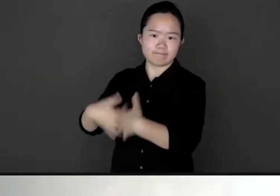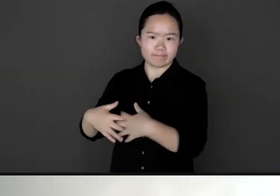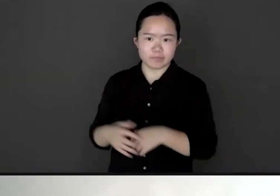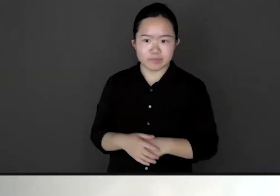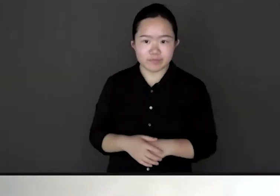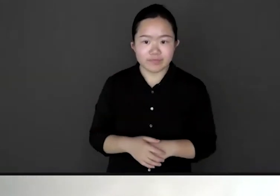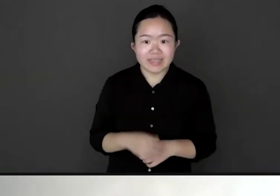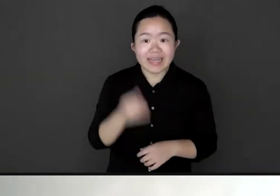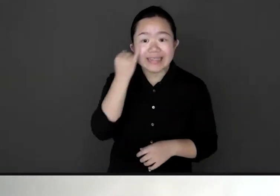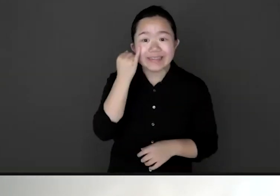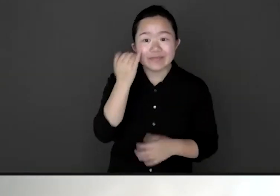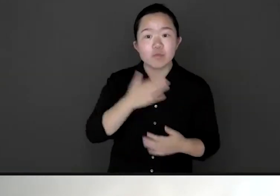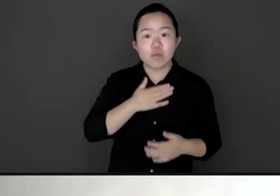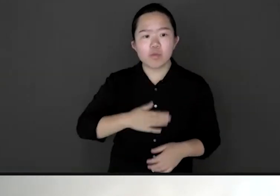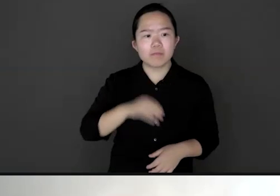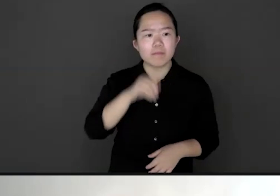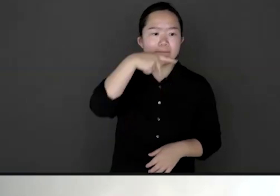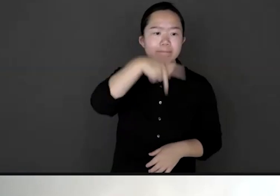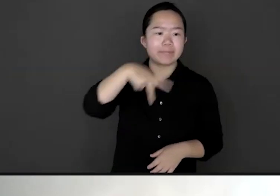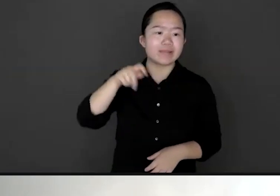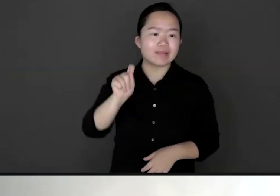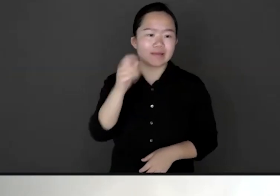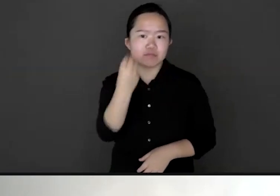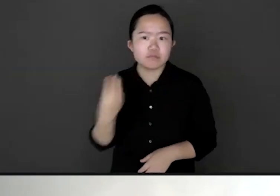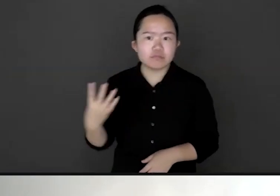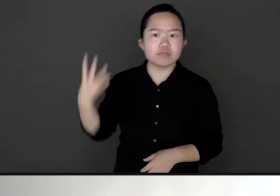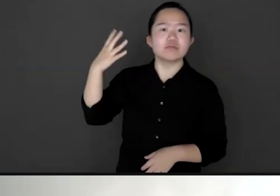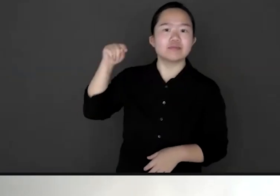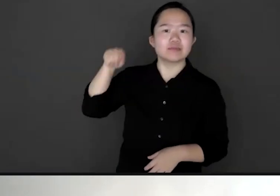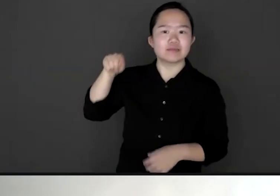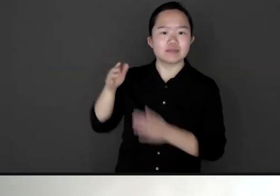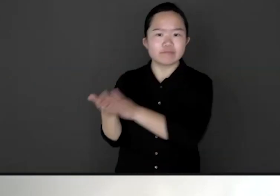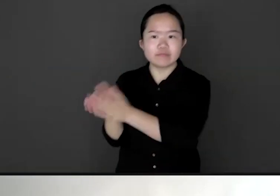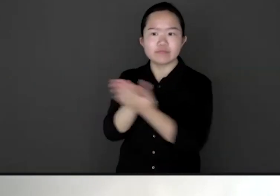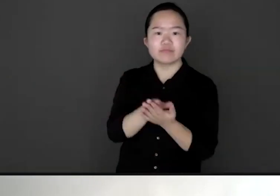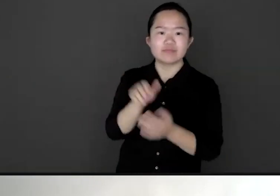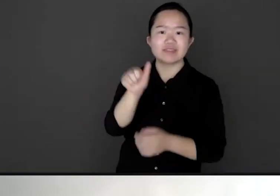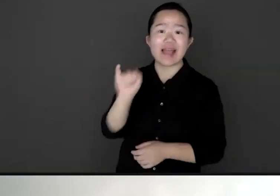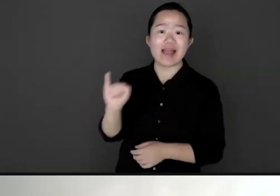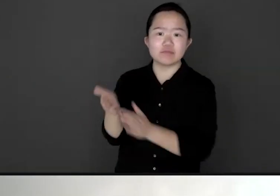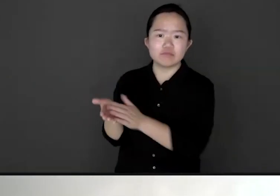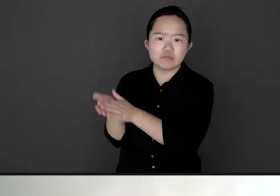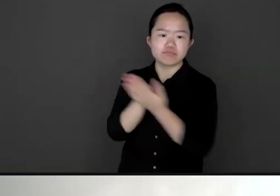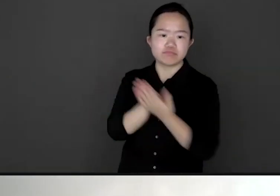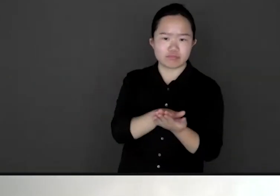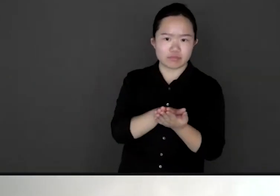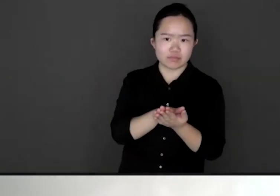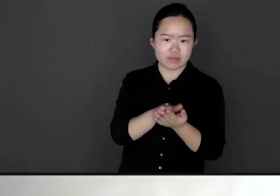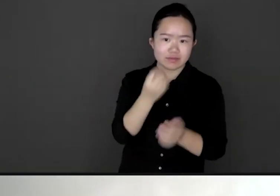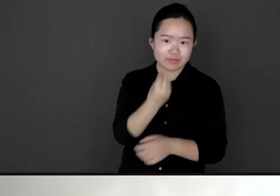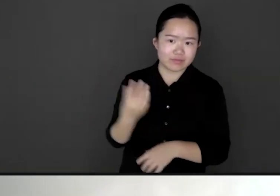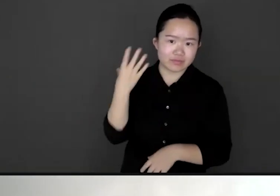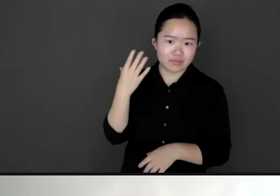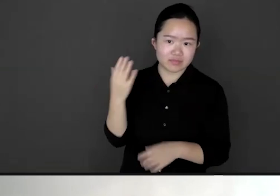values, again, it will stay accessible according to color contrast. It will add machine learning image descriptions